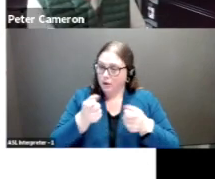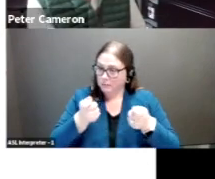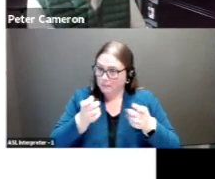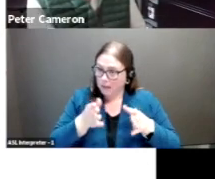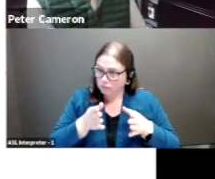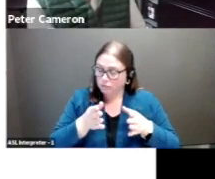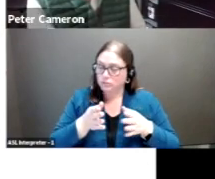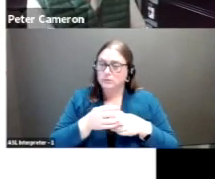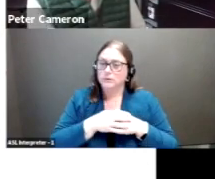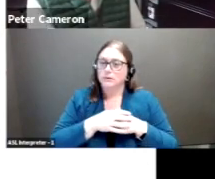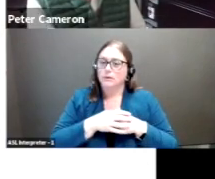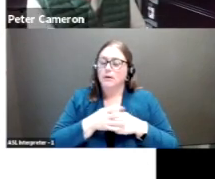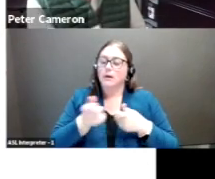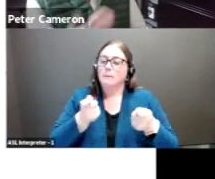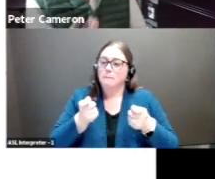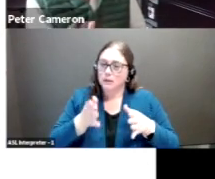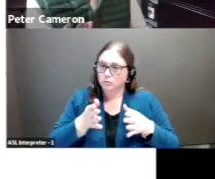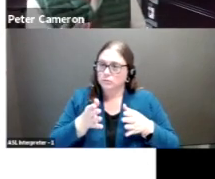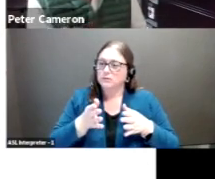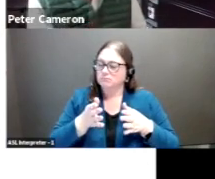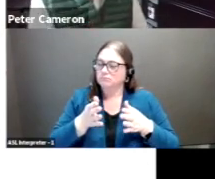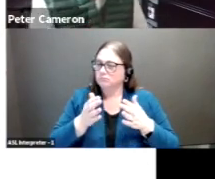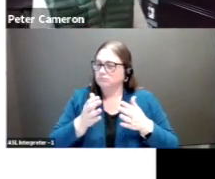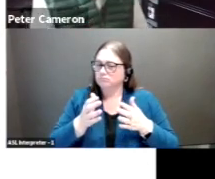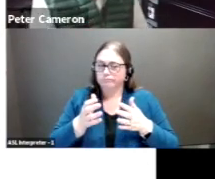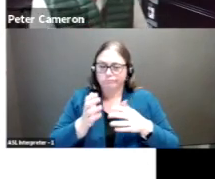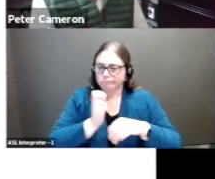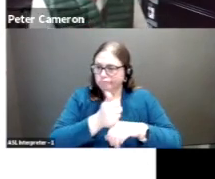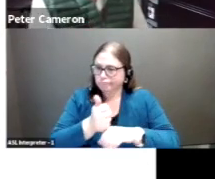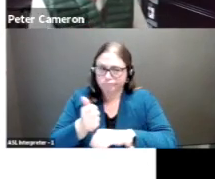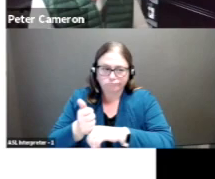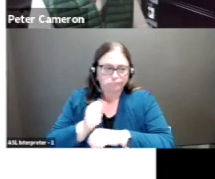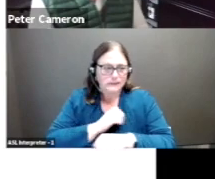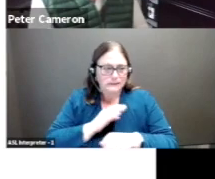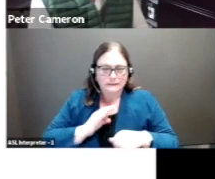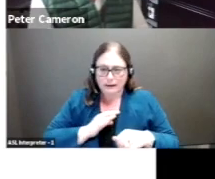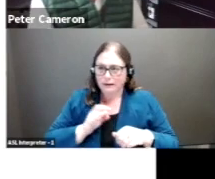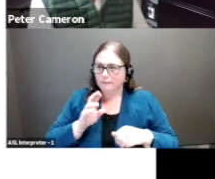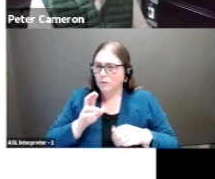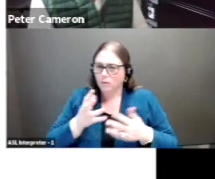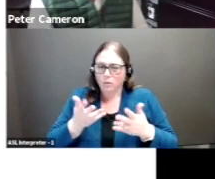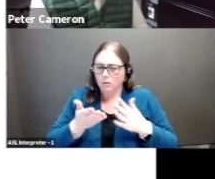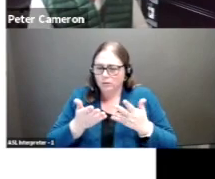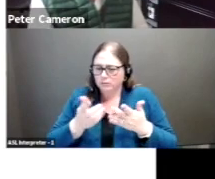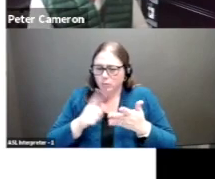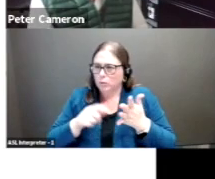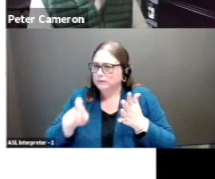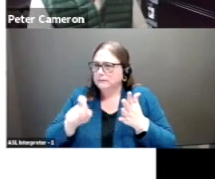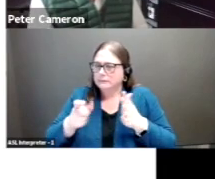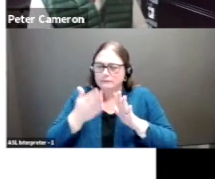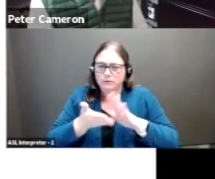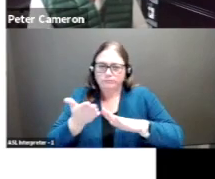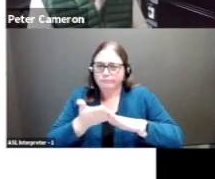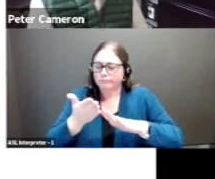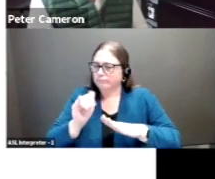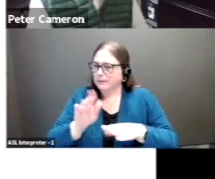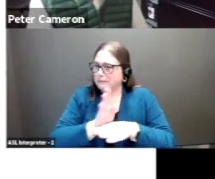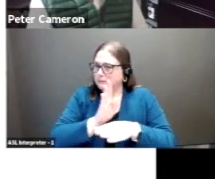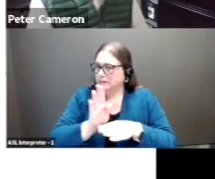and implements the whatever the business is, and to run that business successfully.